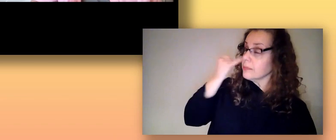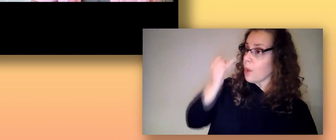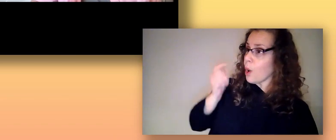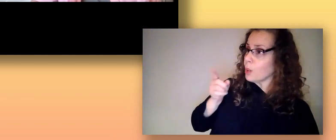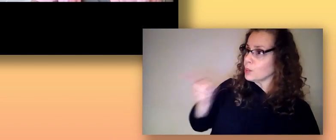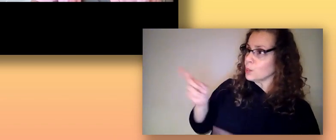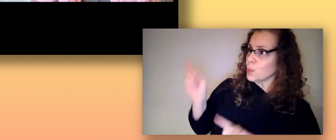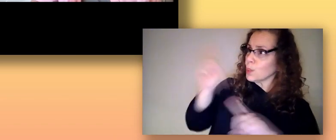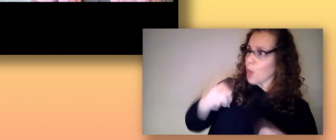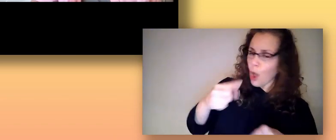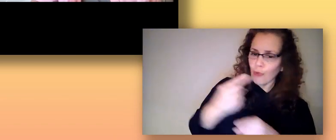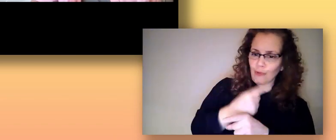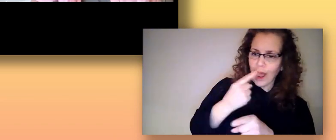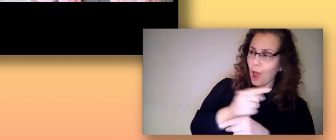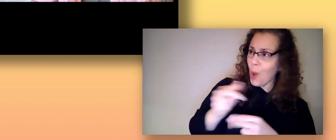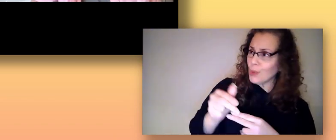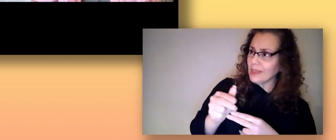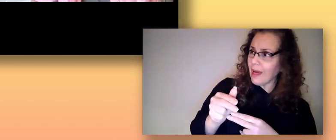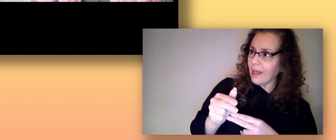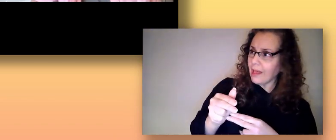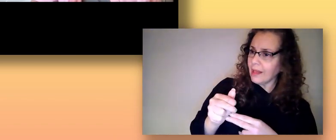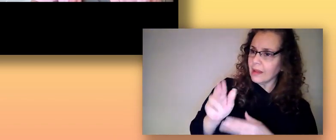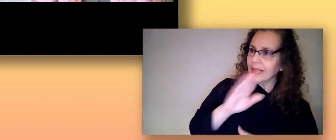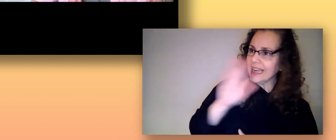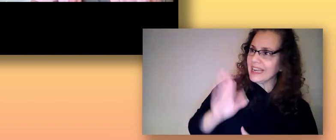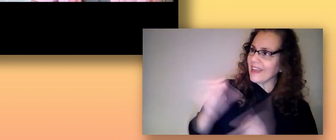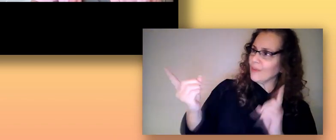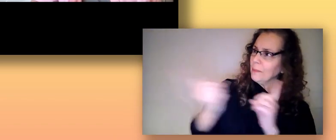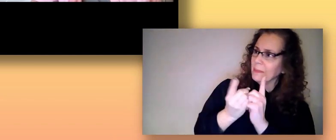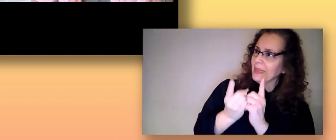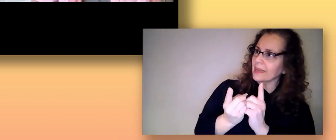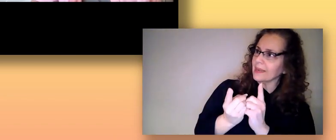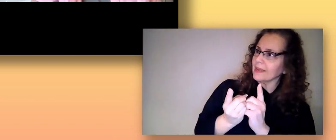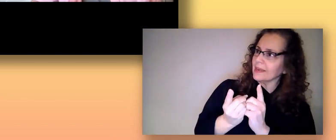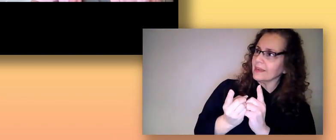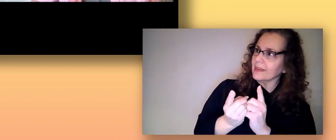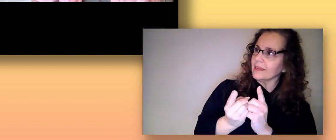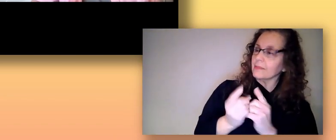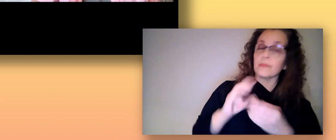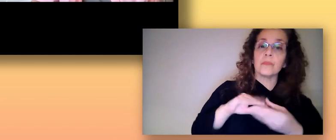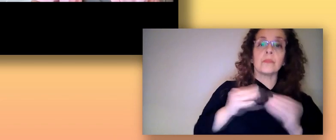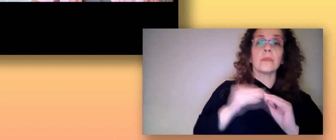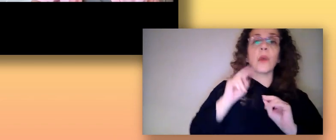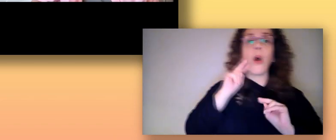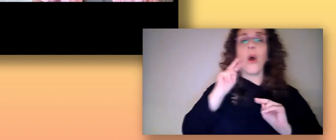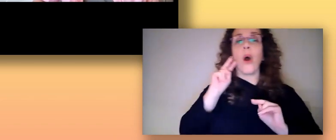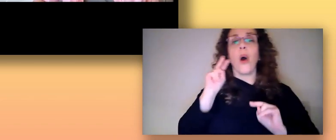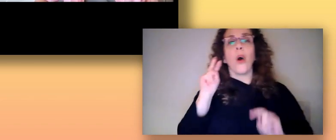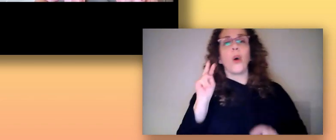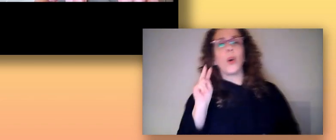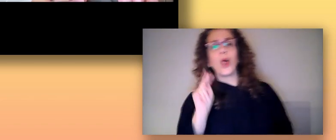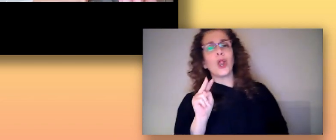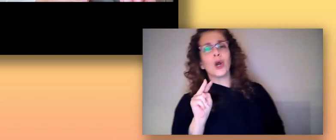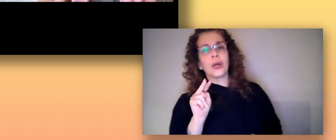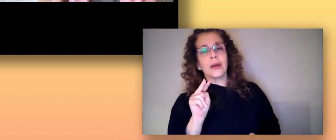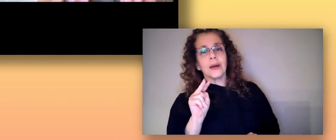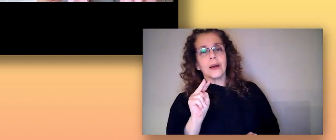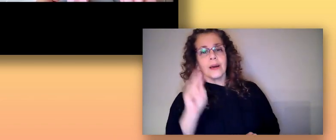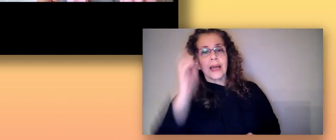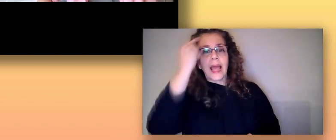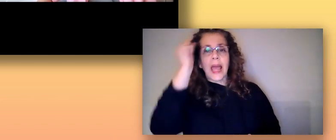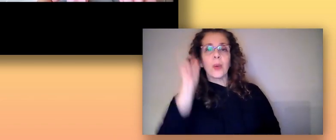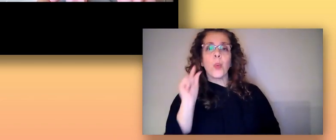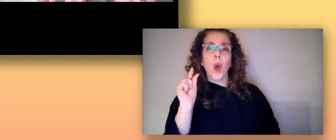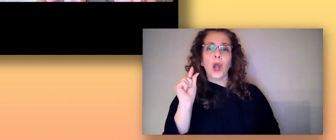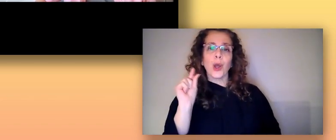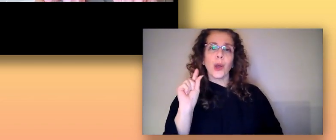other hotel, I would not have met you. Oh, look. Eduardo just took